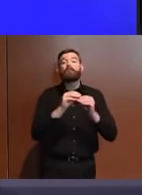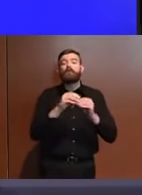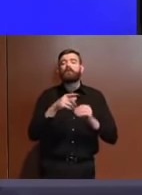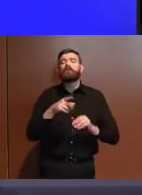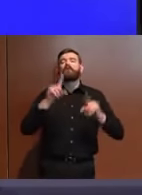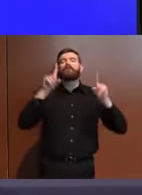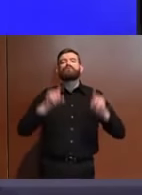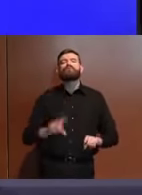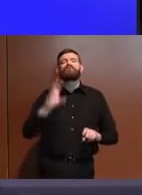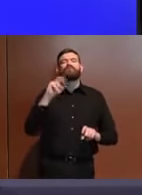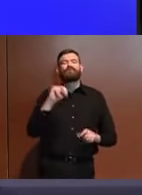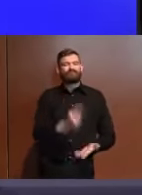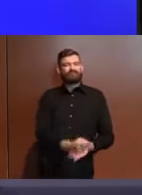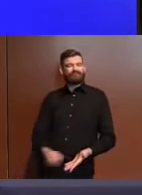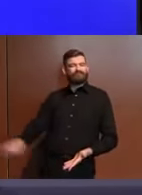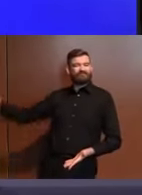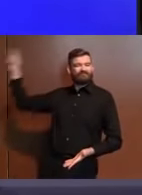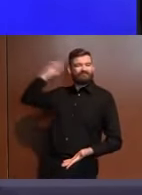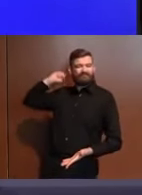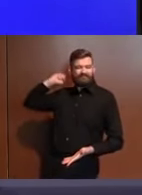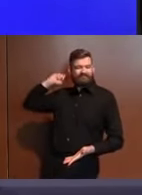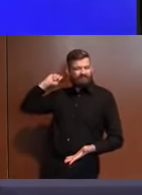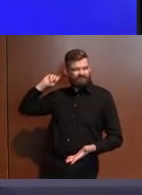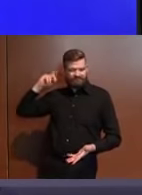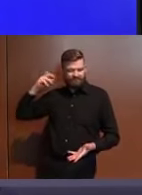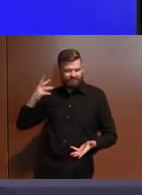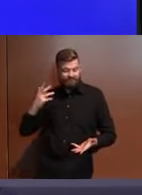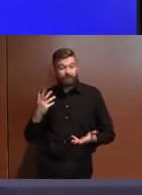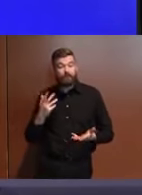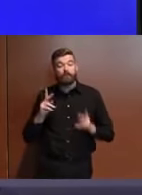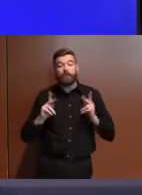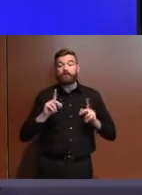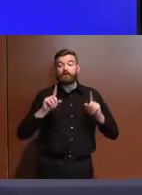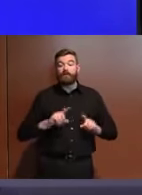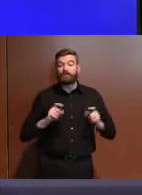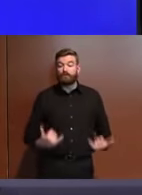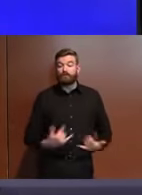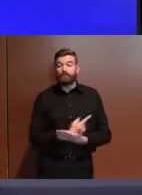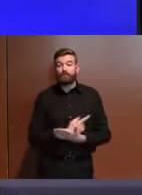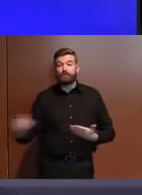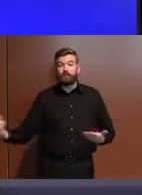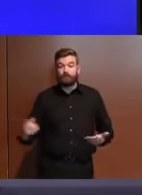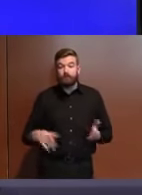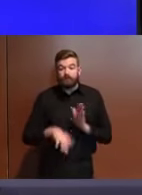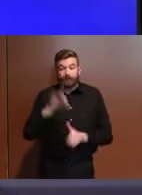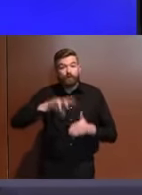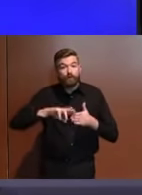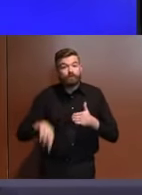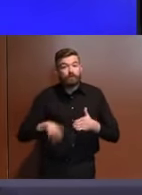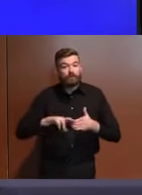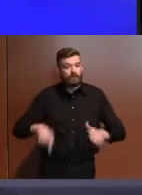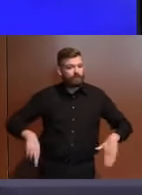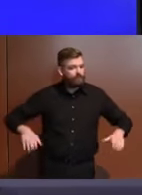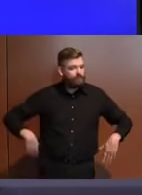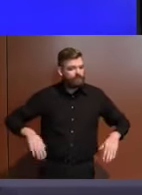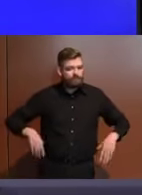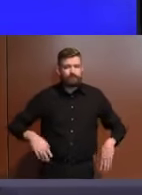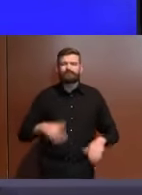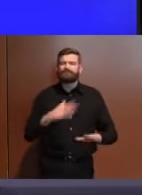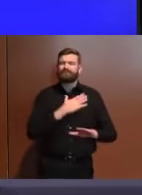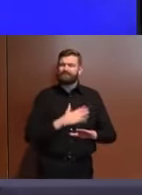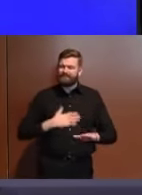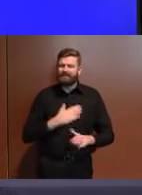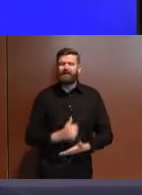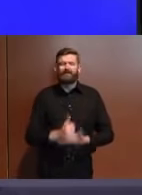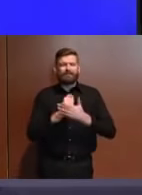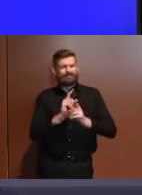right? And while we have been aggressive on social distancing, probably as aggressive as any American state, we really